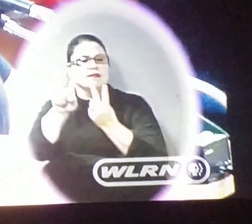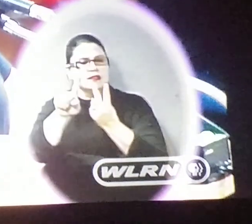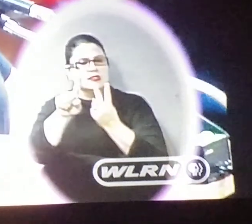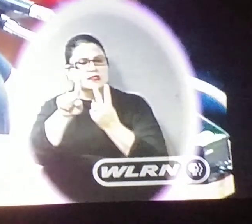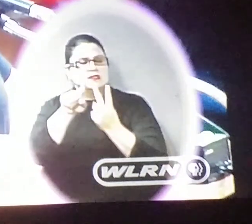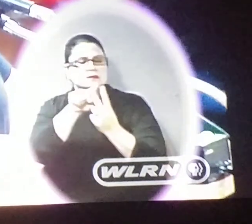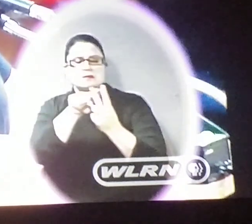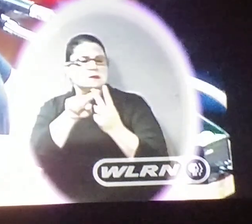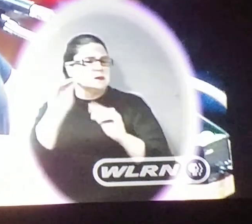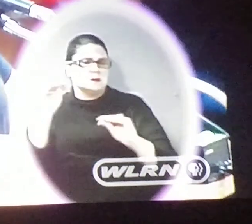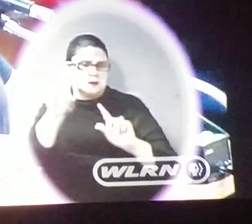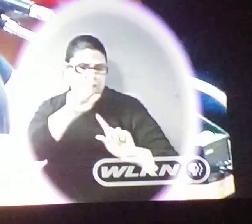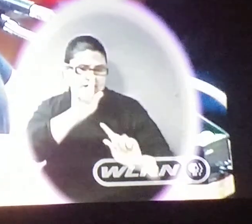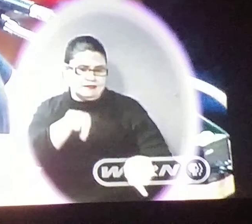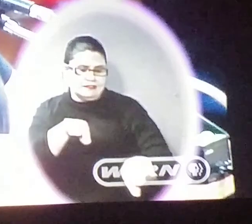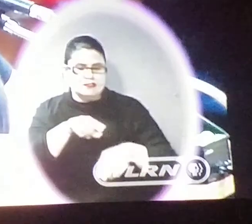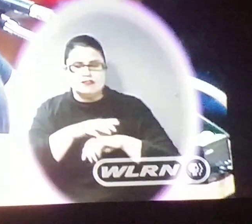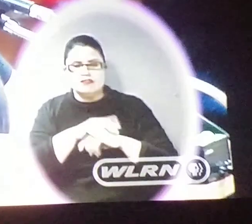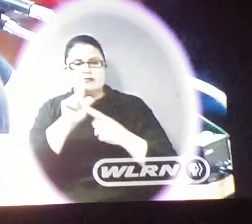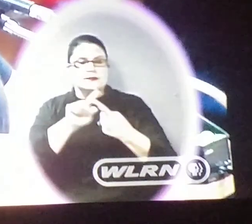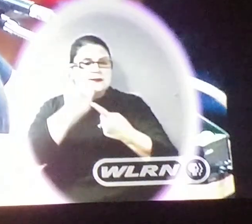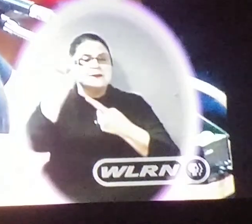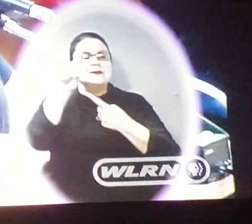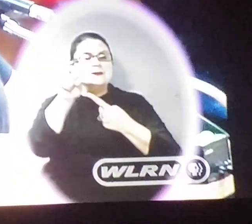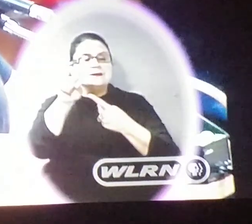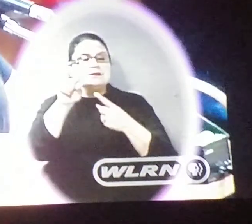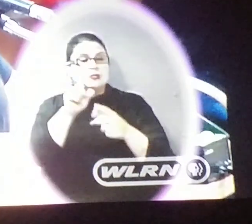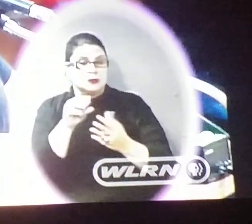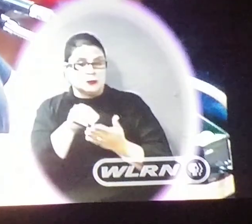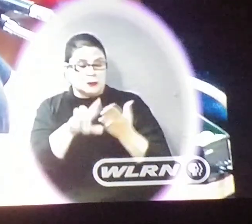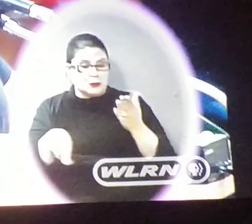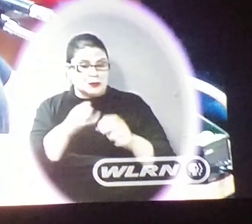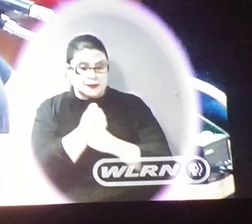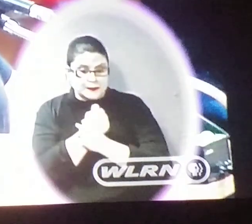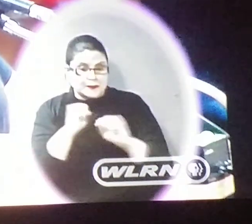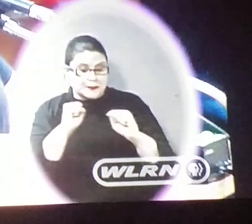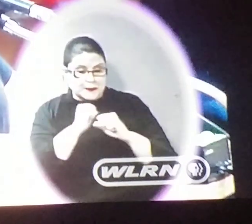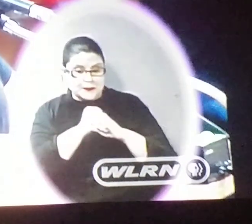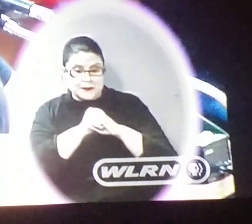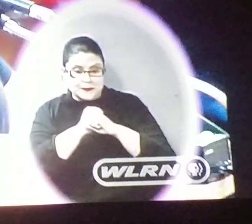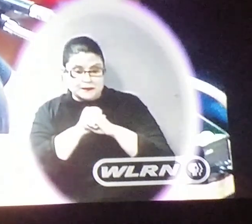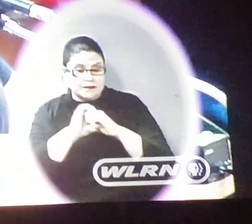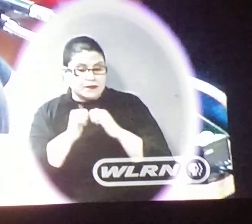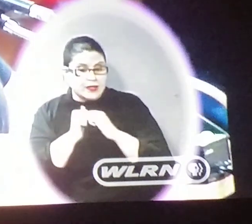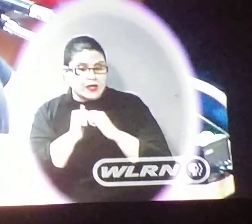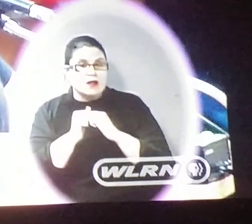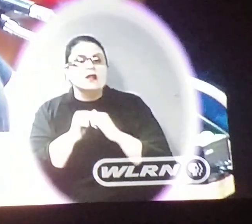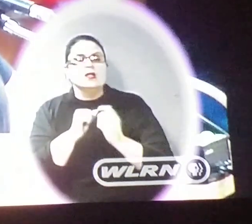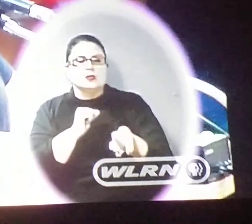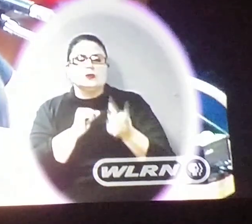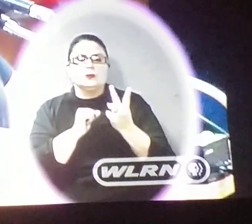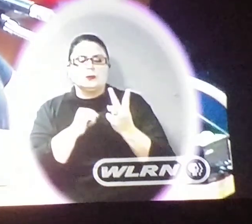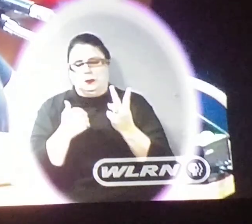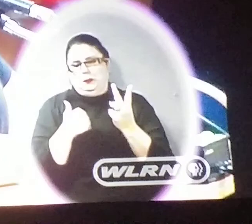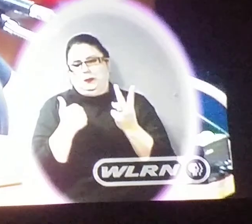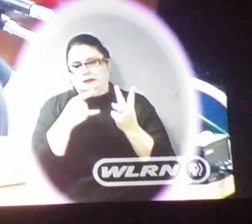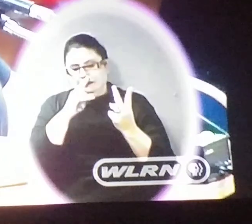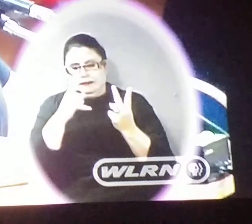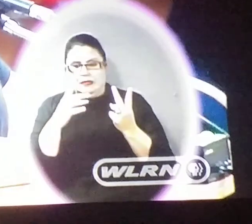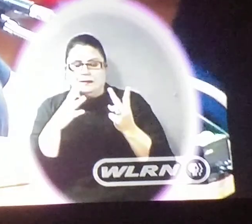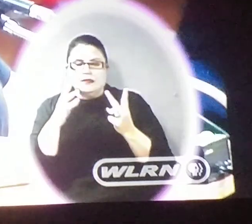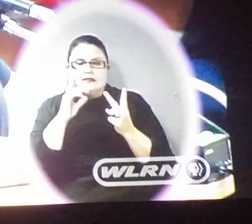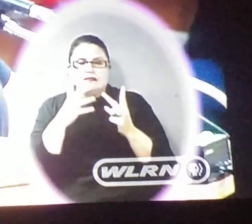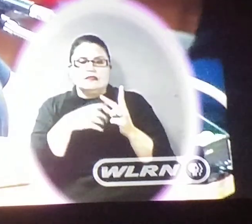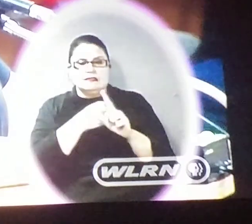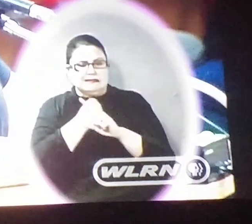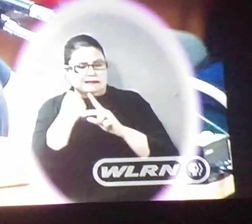answered. One of my questions was involving the security of students, specifically about an attack of 2 minors that occurred on the